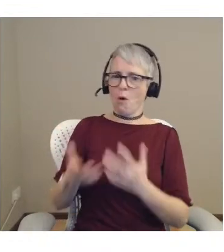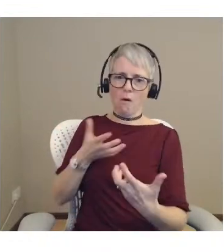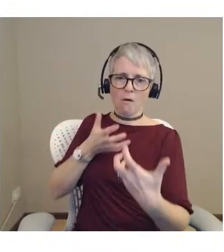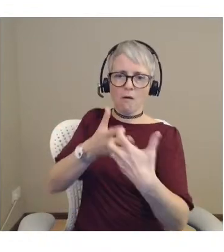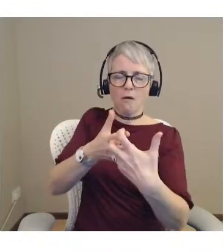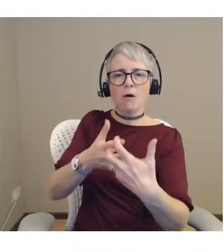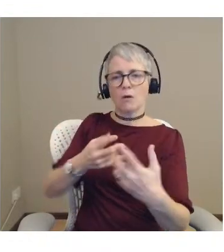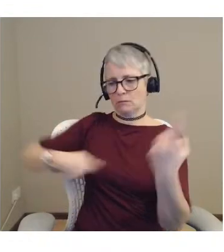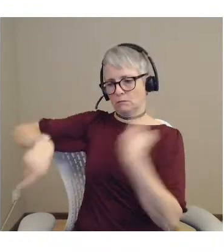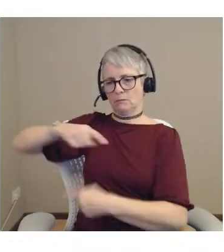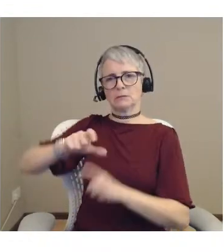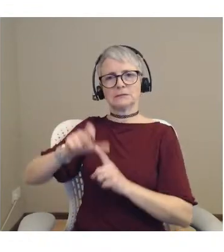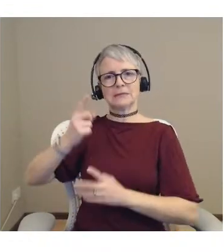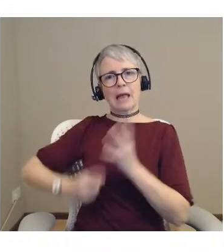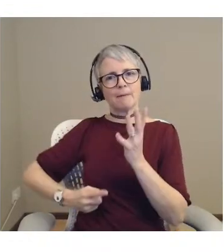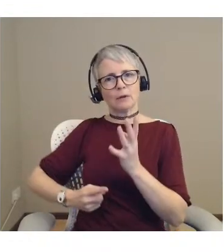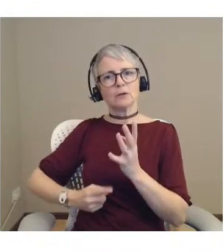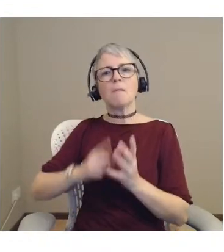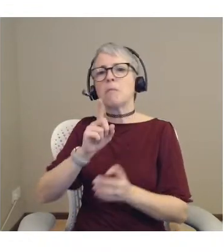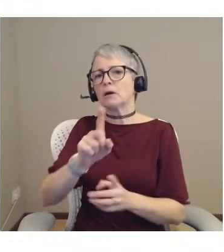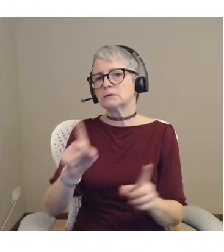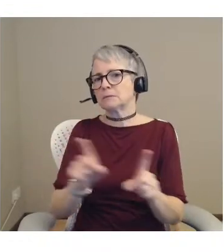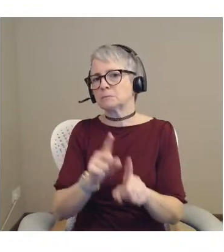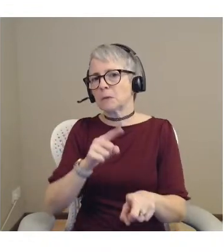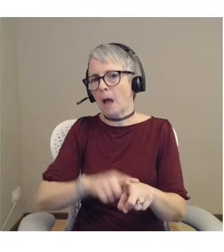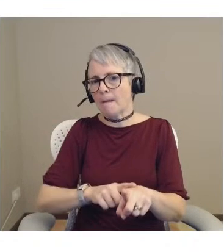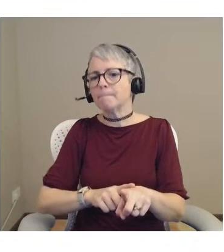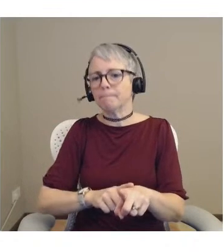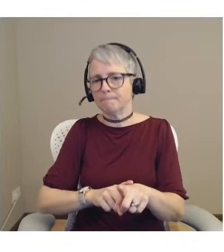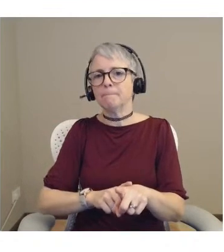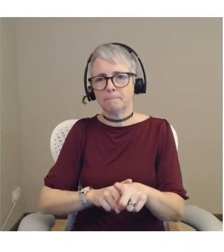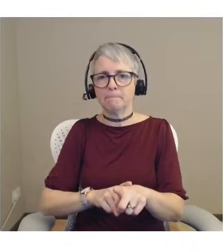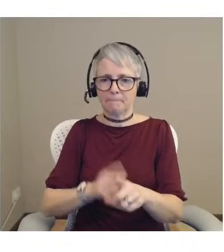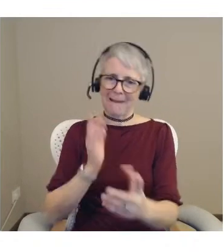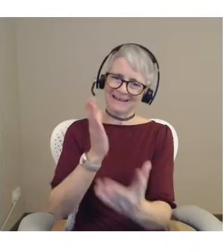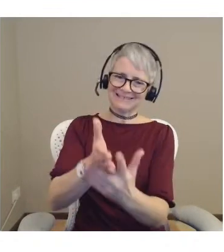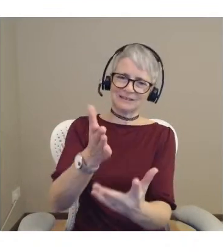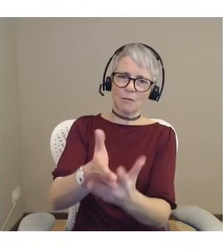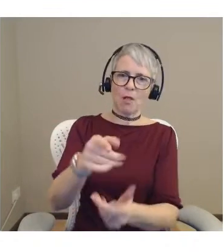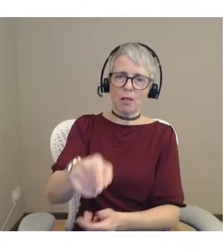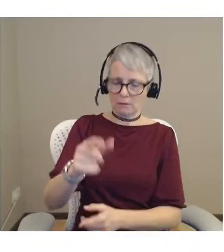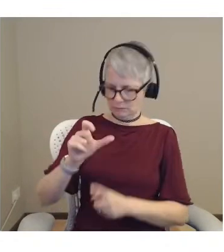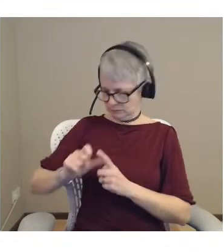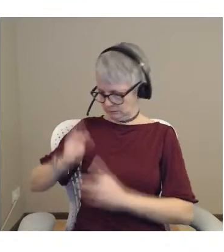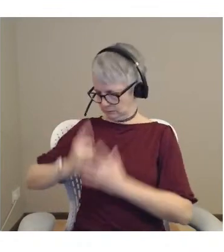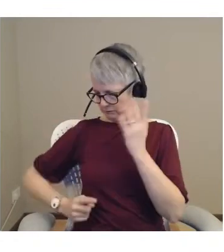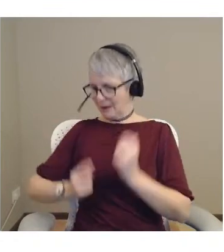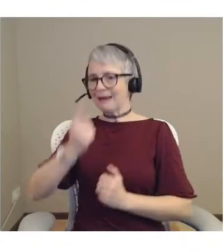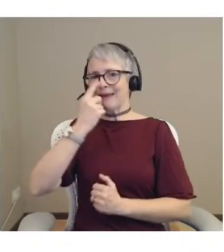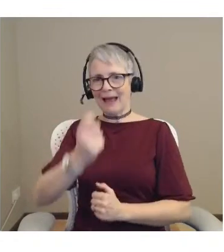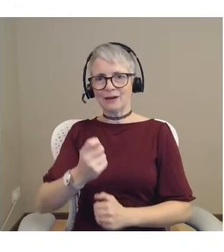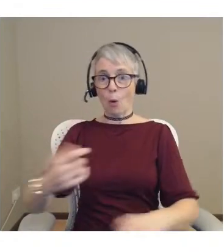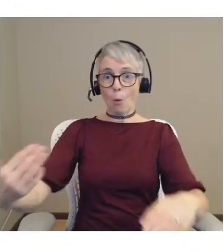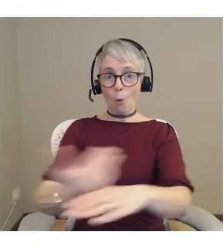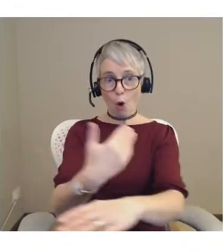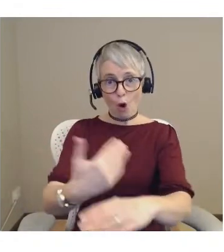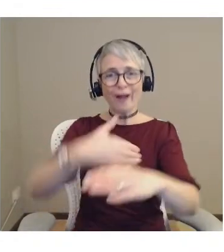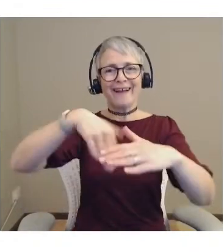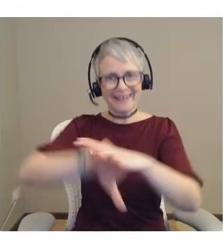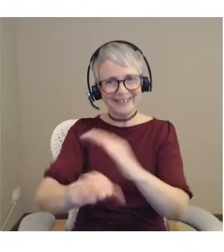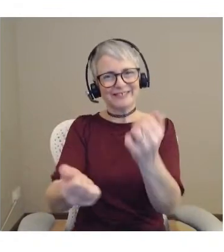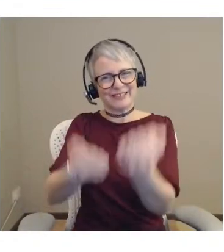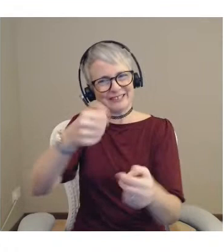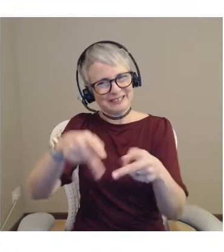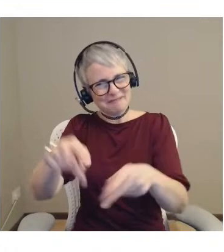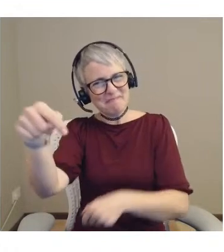also to ensure that the justice system works in an accessible manner, so persons with disabilities can work as well in the justice system